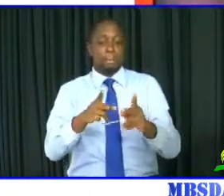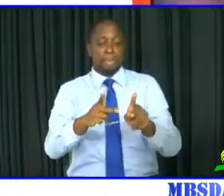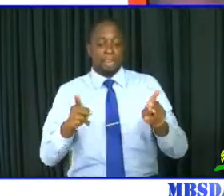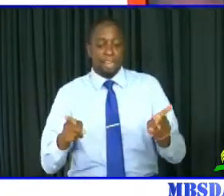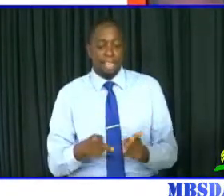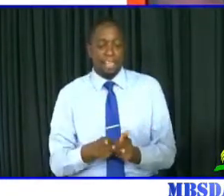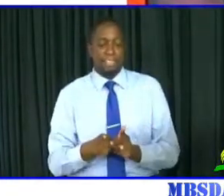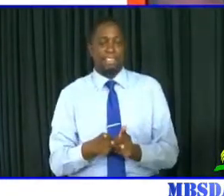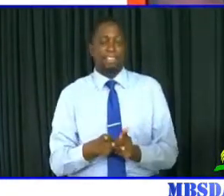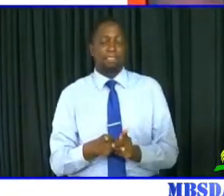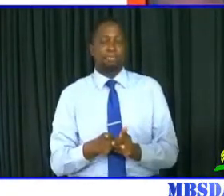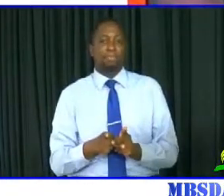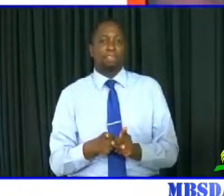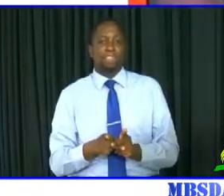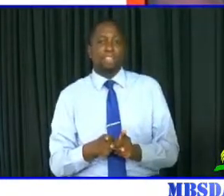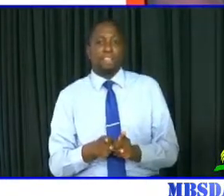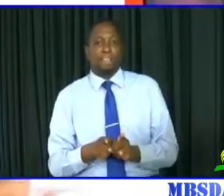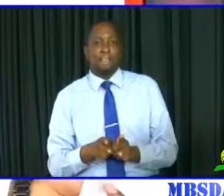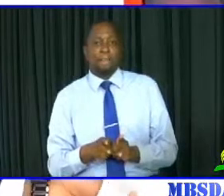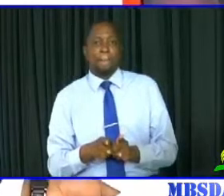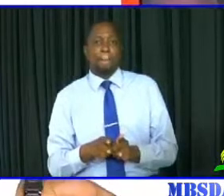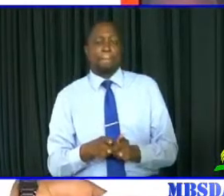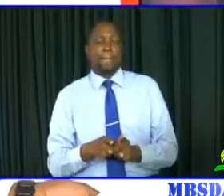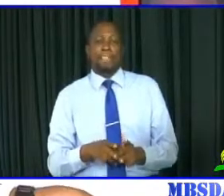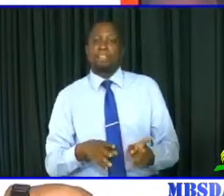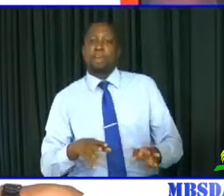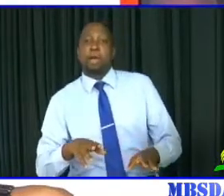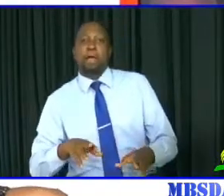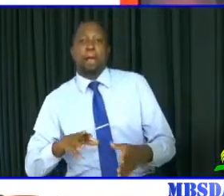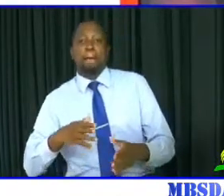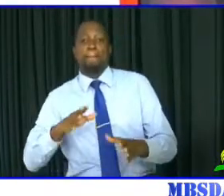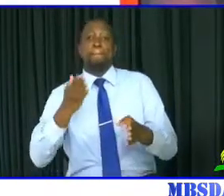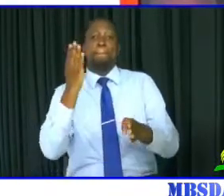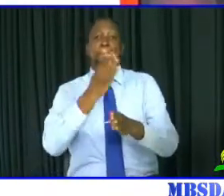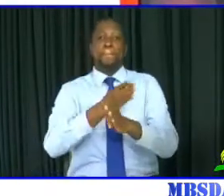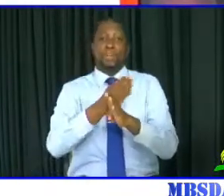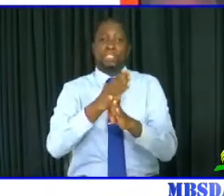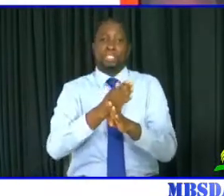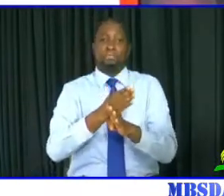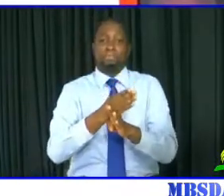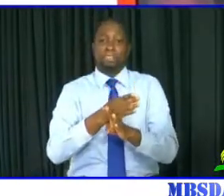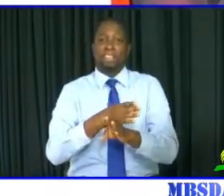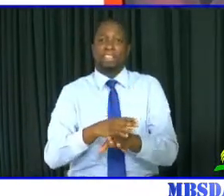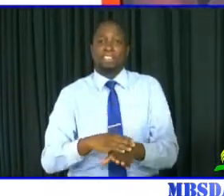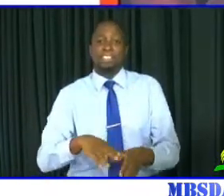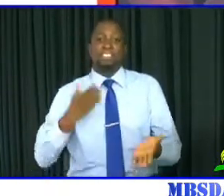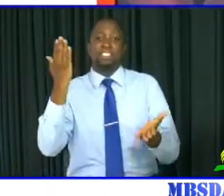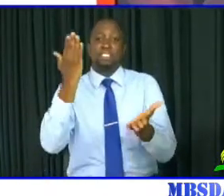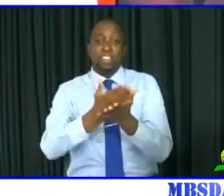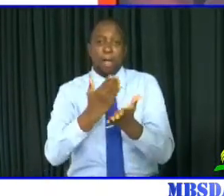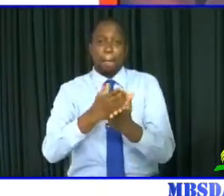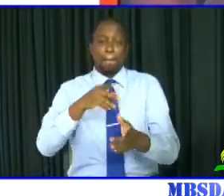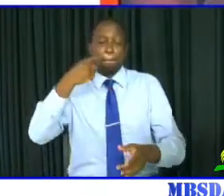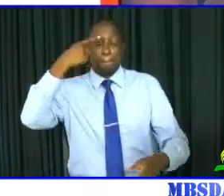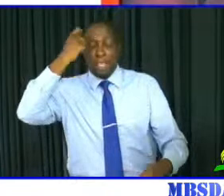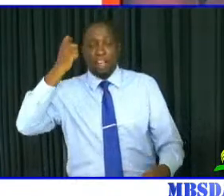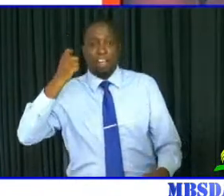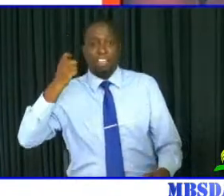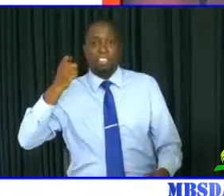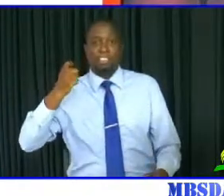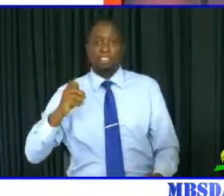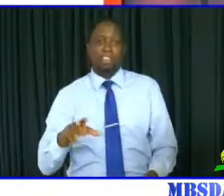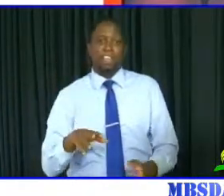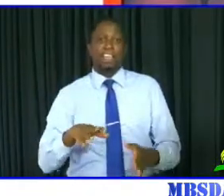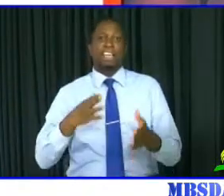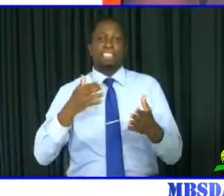said everything was crisp, the bus ran out of fuel. It was late in the night. The bus ran out